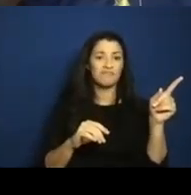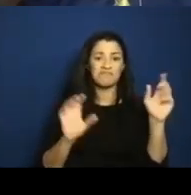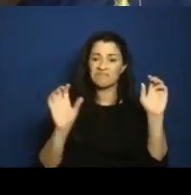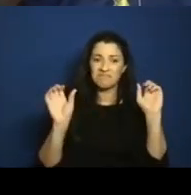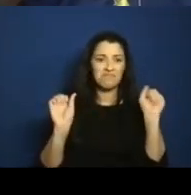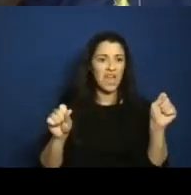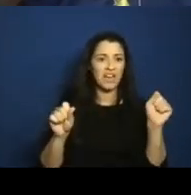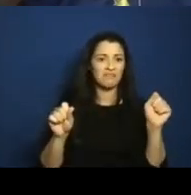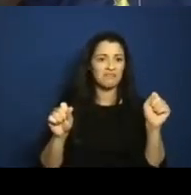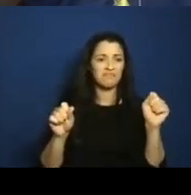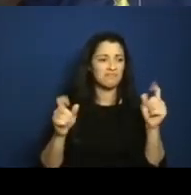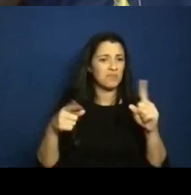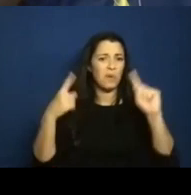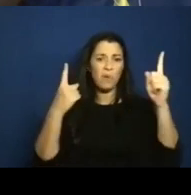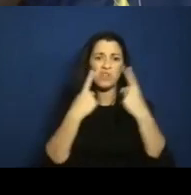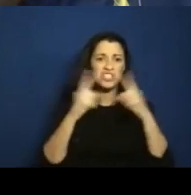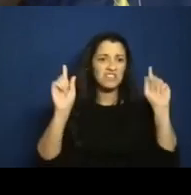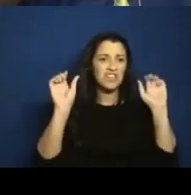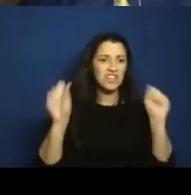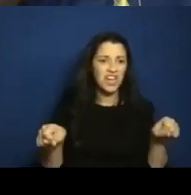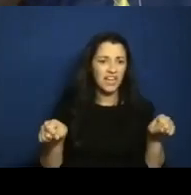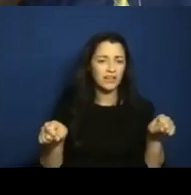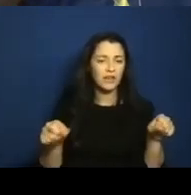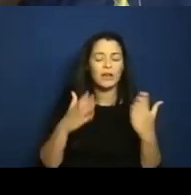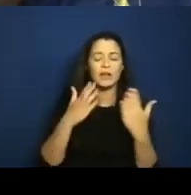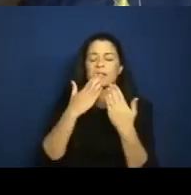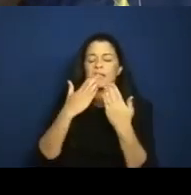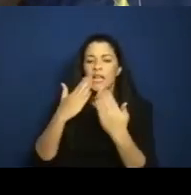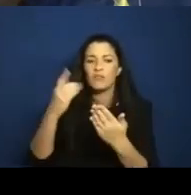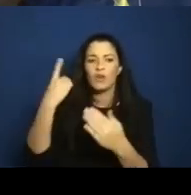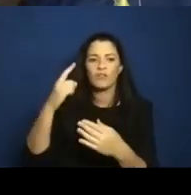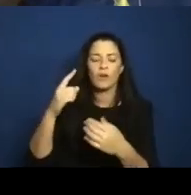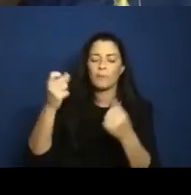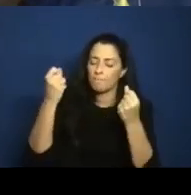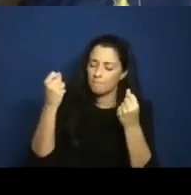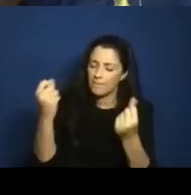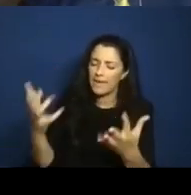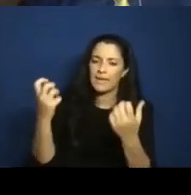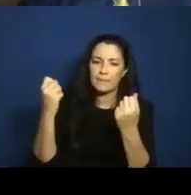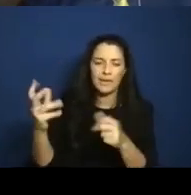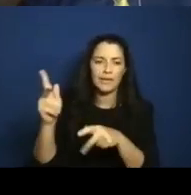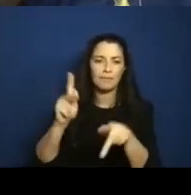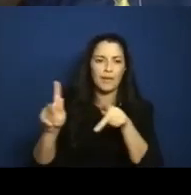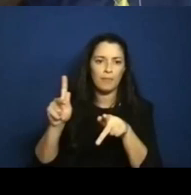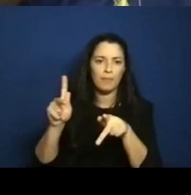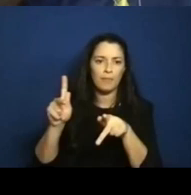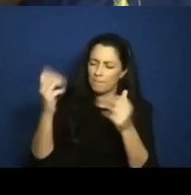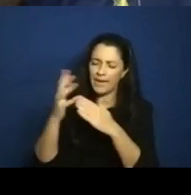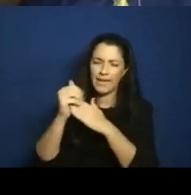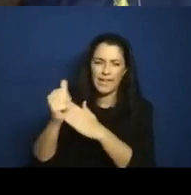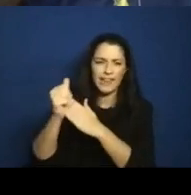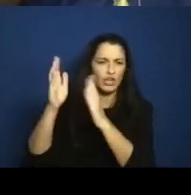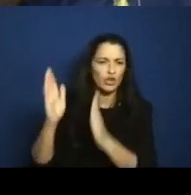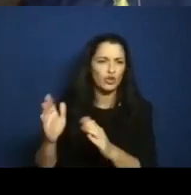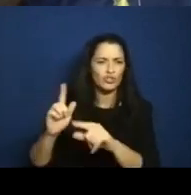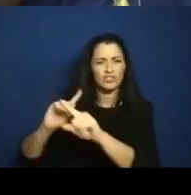desires are. And I'm thankful and very grateful to the many, many people, the many leaders, the different people